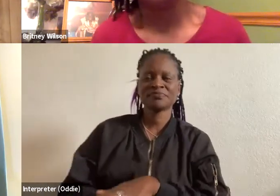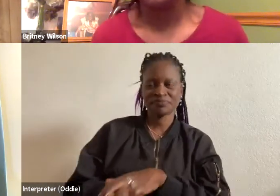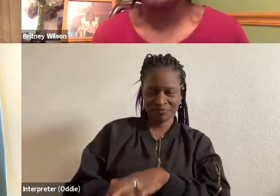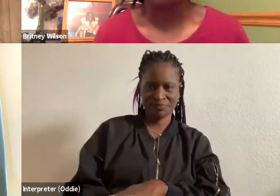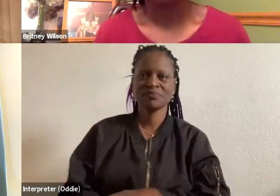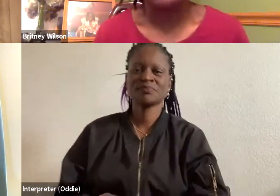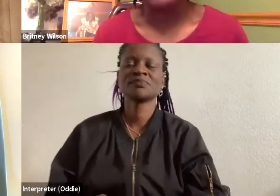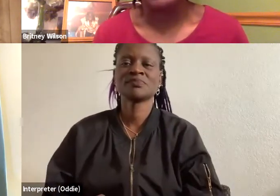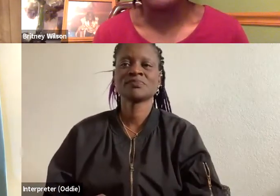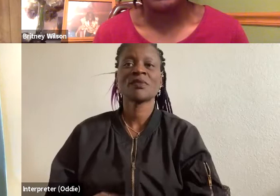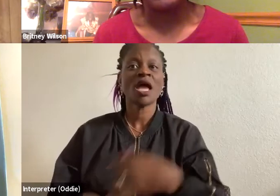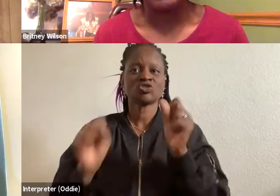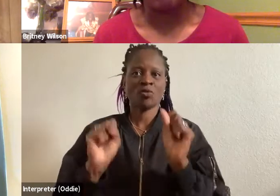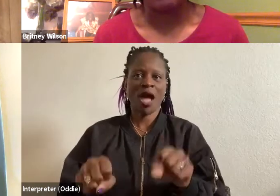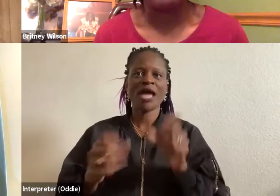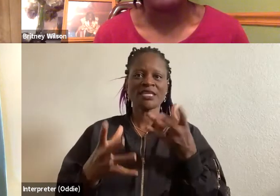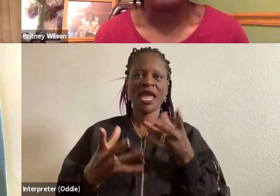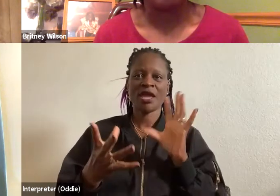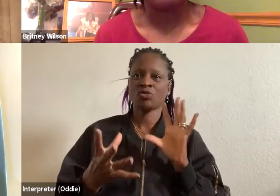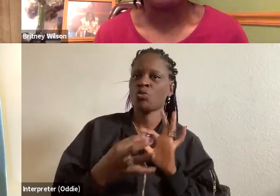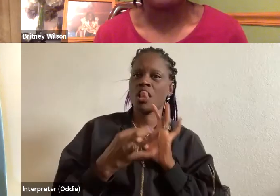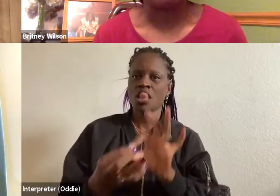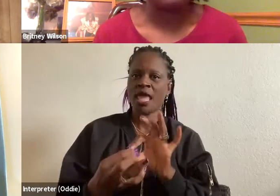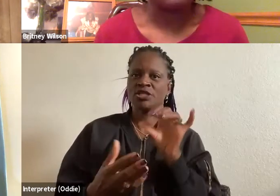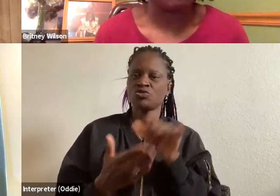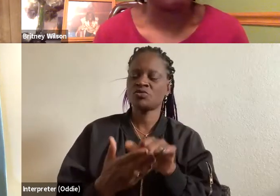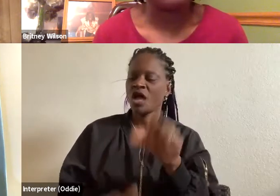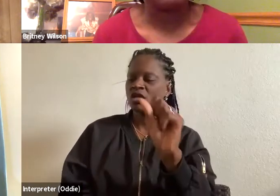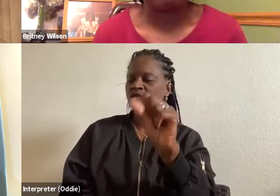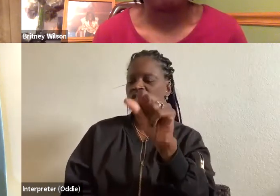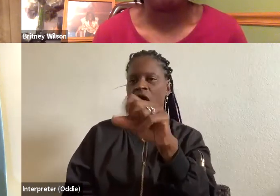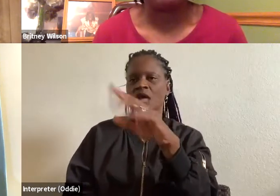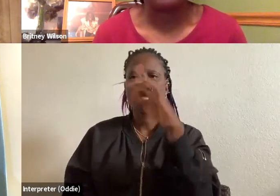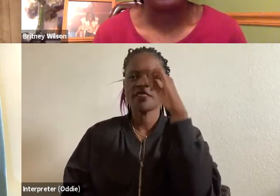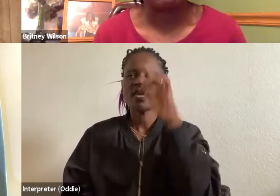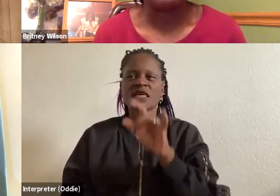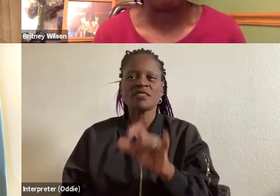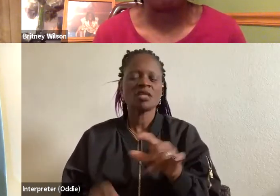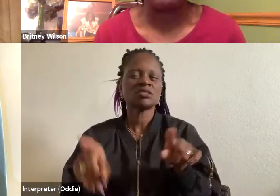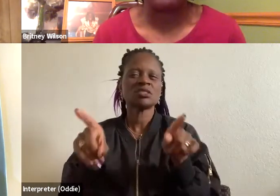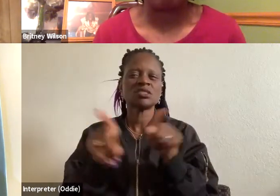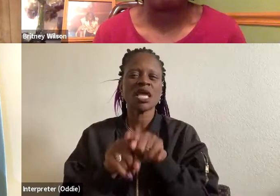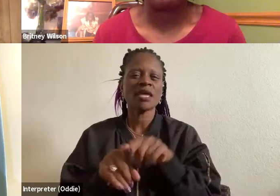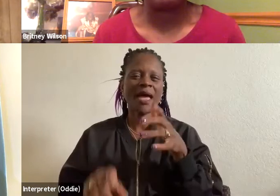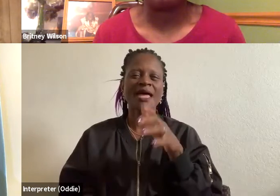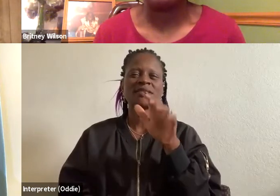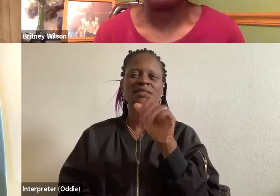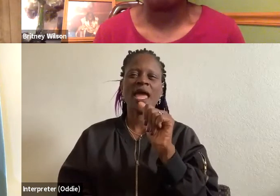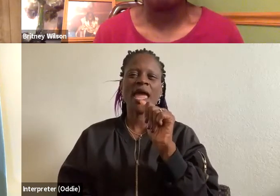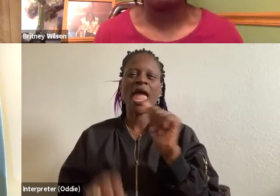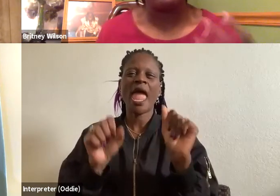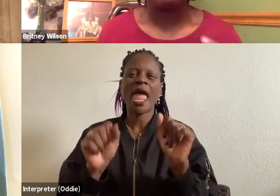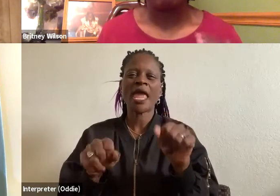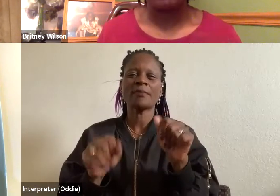Ooh. Yes. I can relate to that a lot. I think that's a function of ableism, right? We tie our self-worth to our productivity because it's